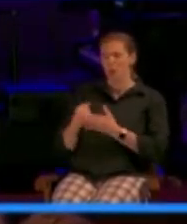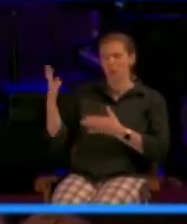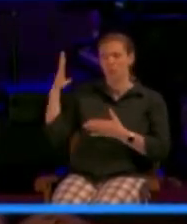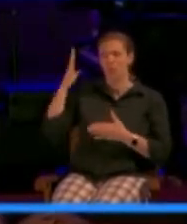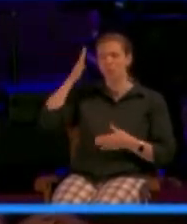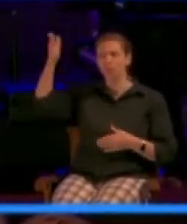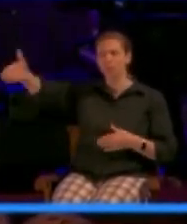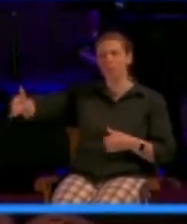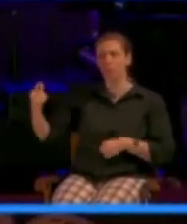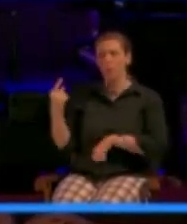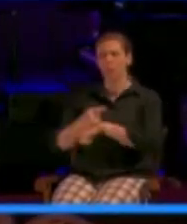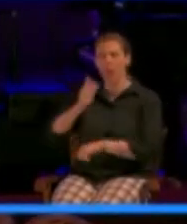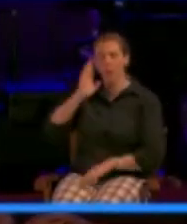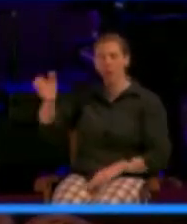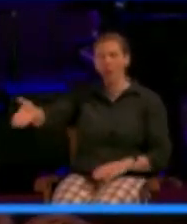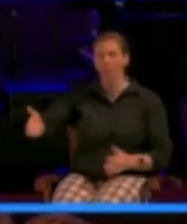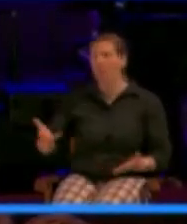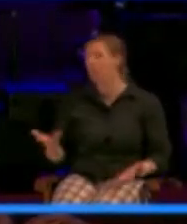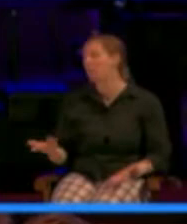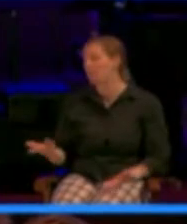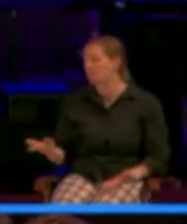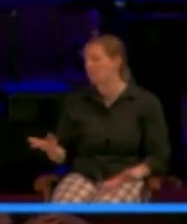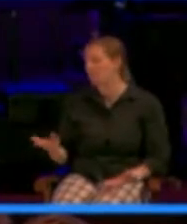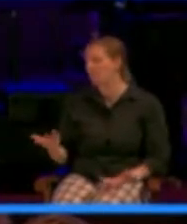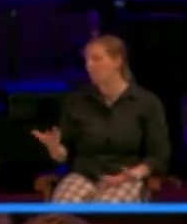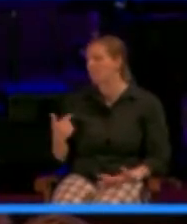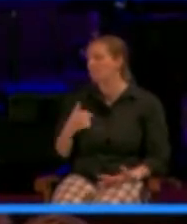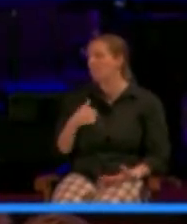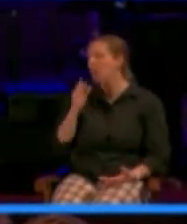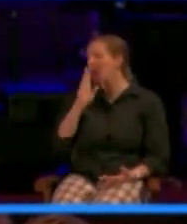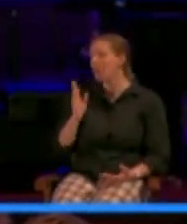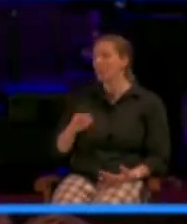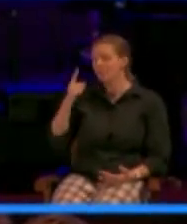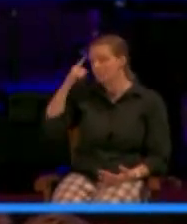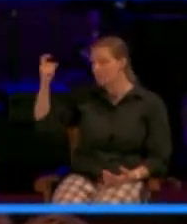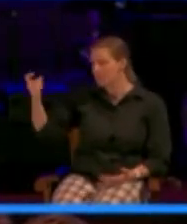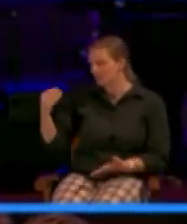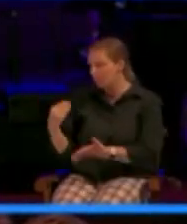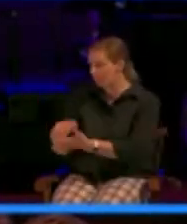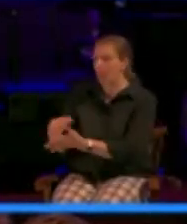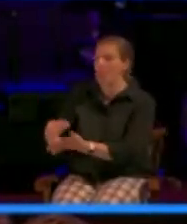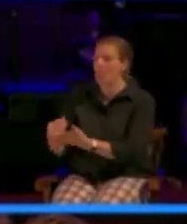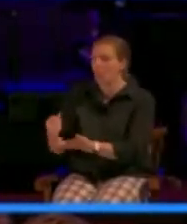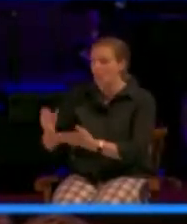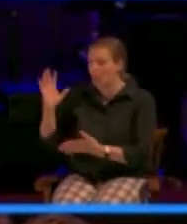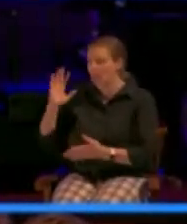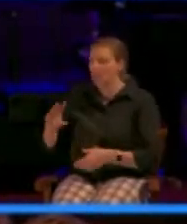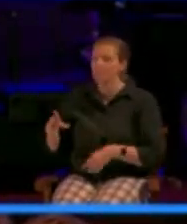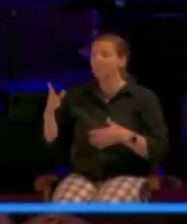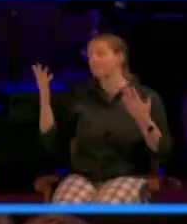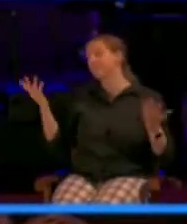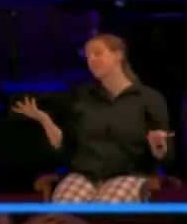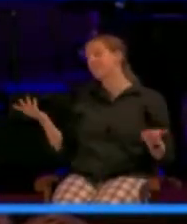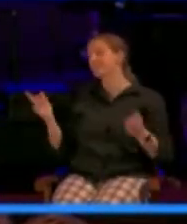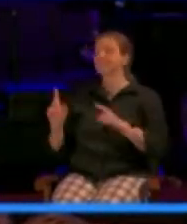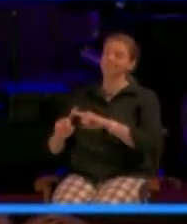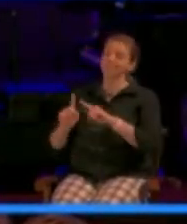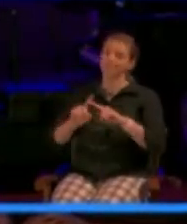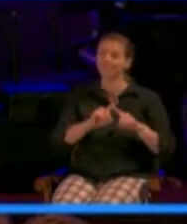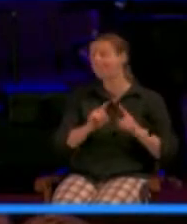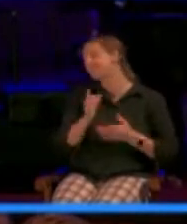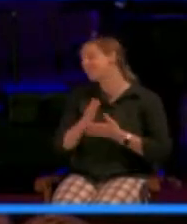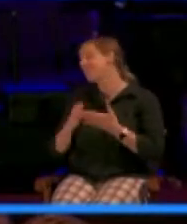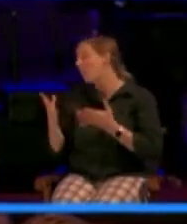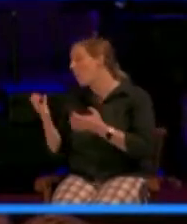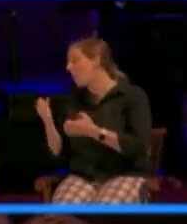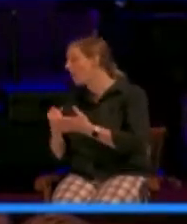I just never thought about it. I never gave a nickel about money. But one man's treasure is another man's trash. There were things I did care